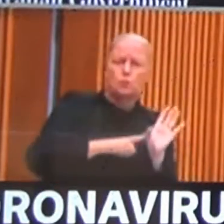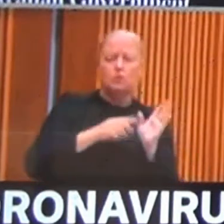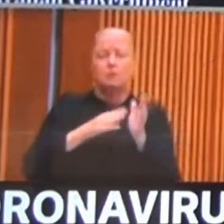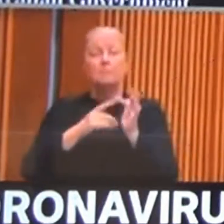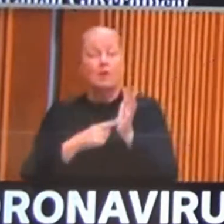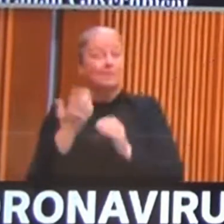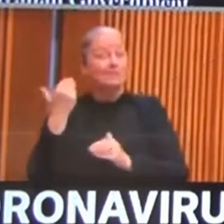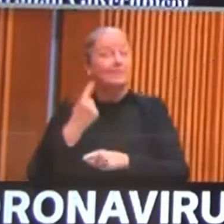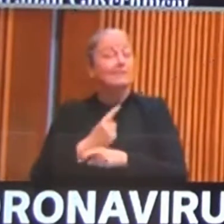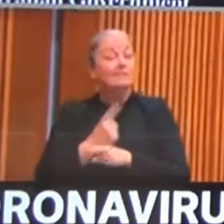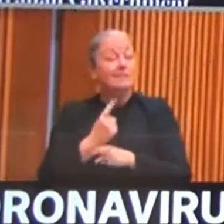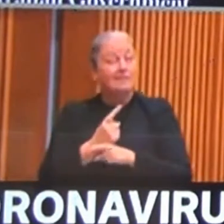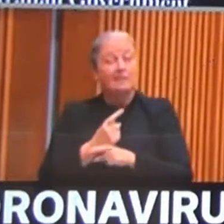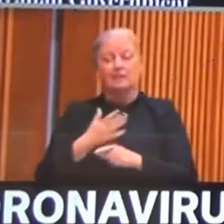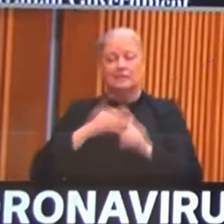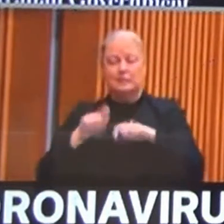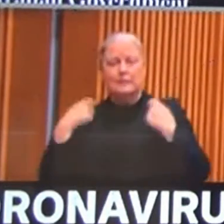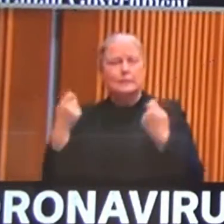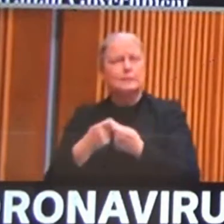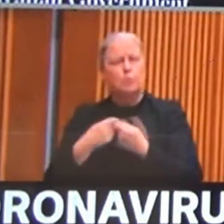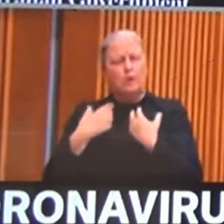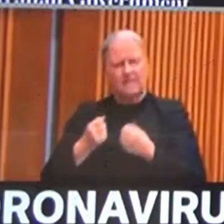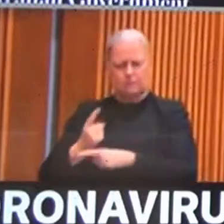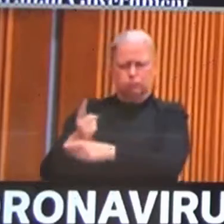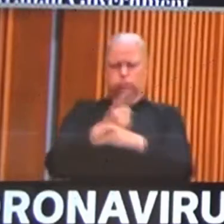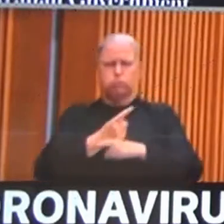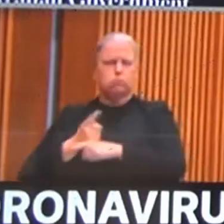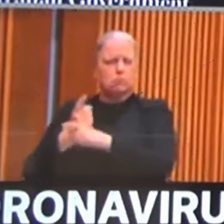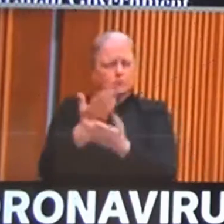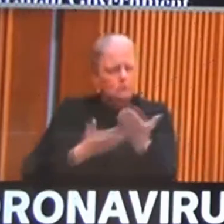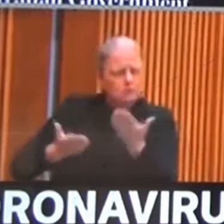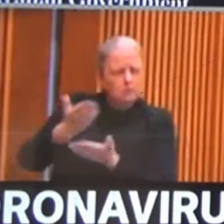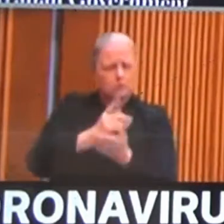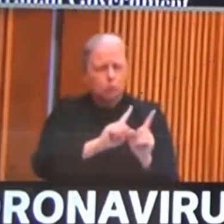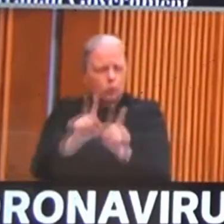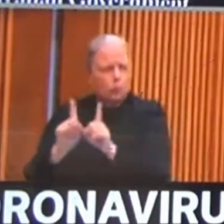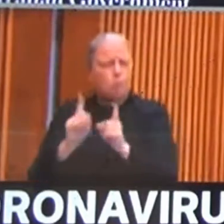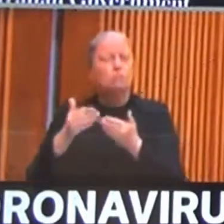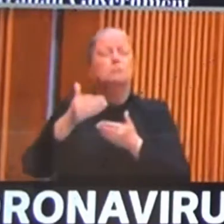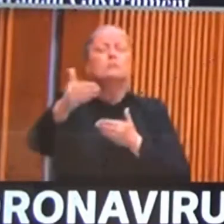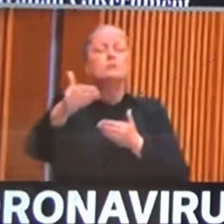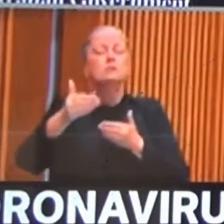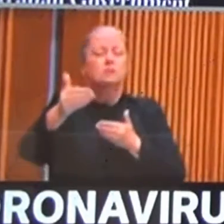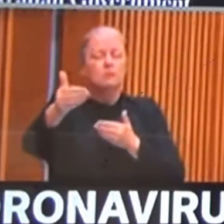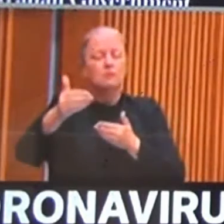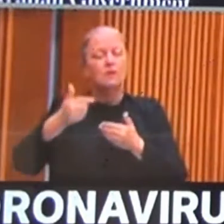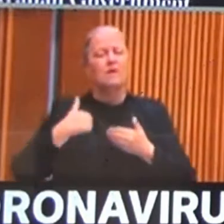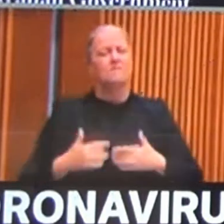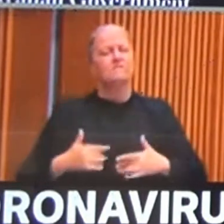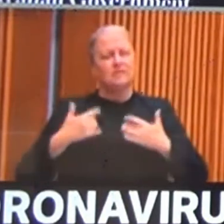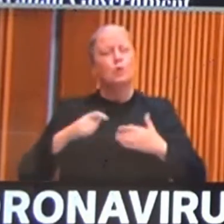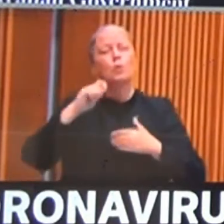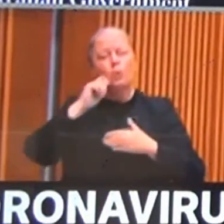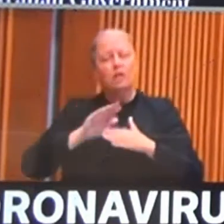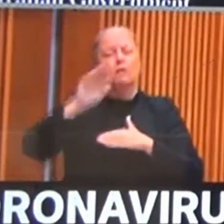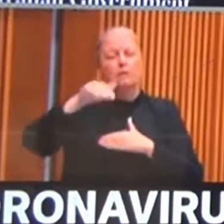were discussing that just before coming here. It is likely to be in steps and stages that we could